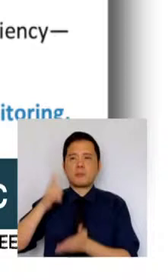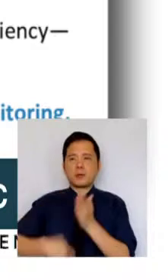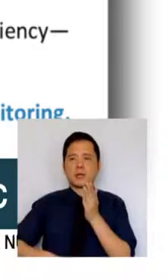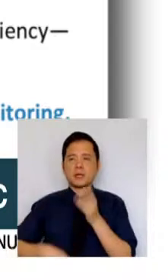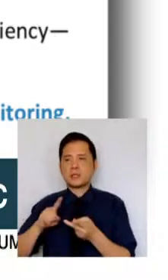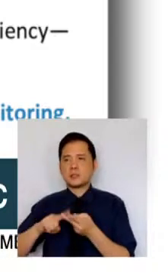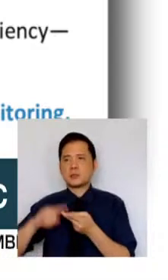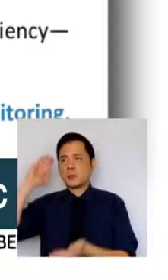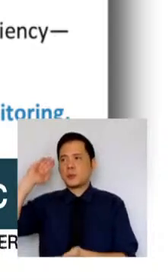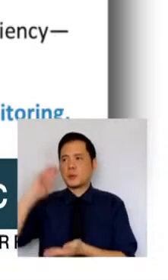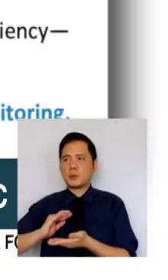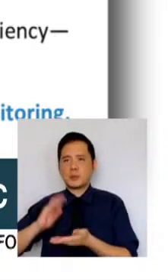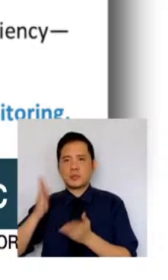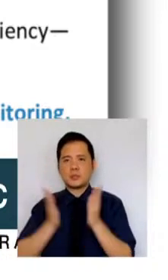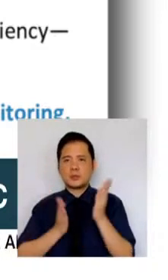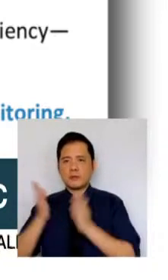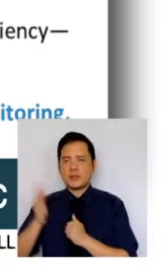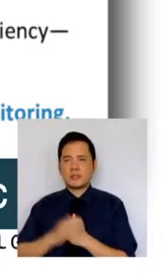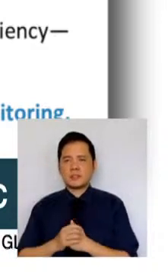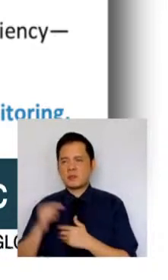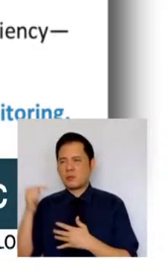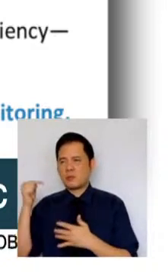services, and so on.